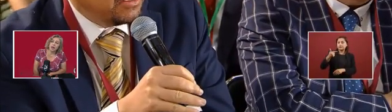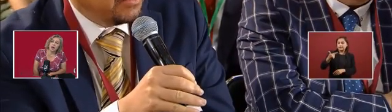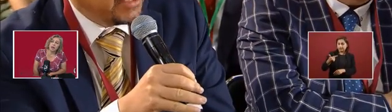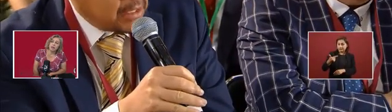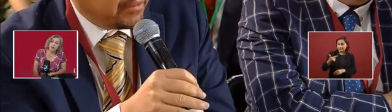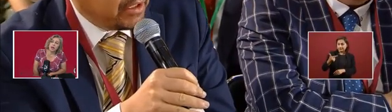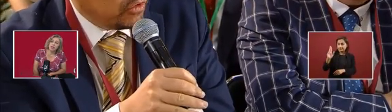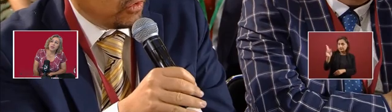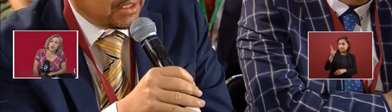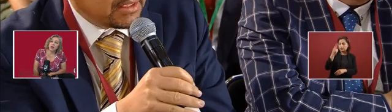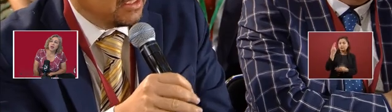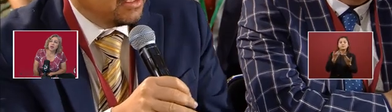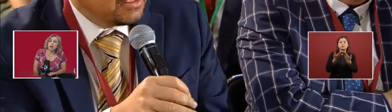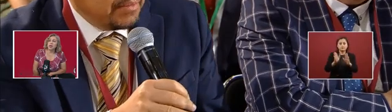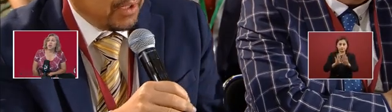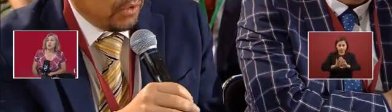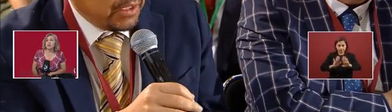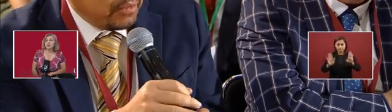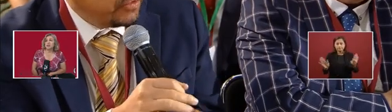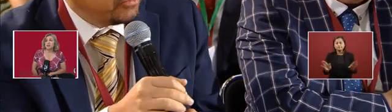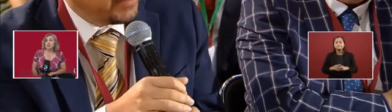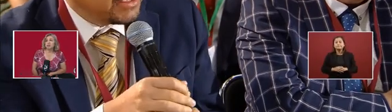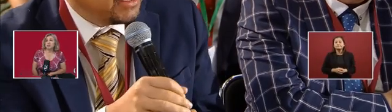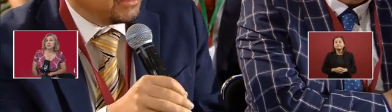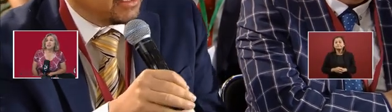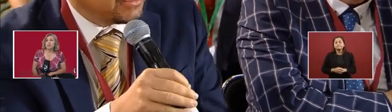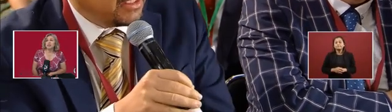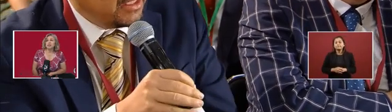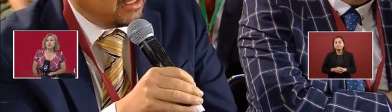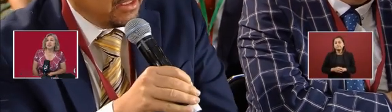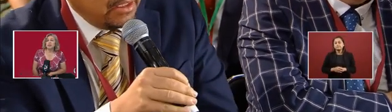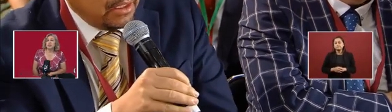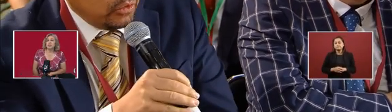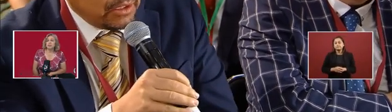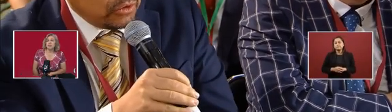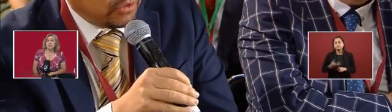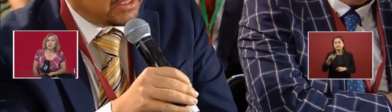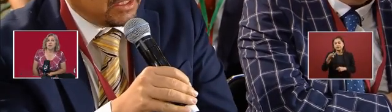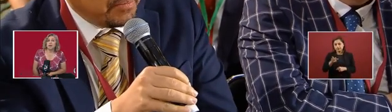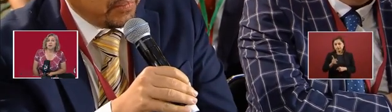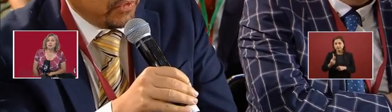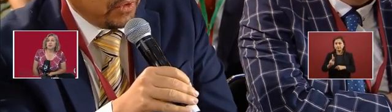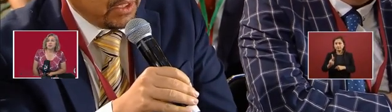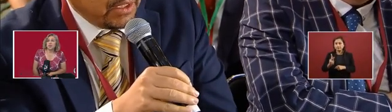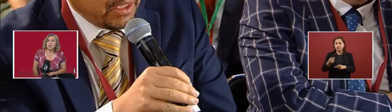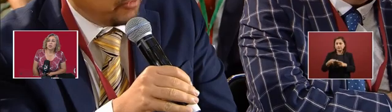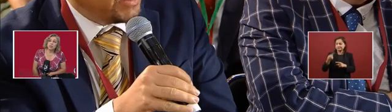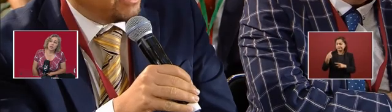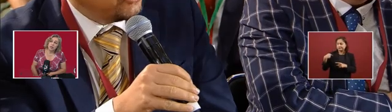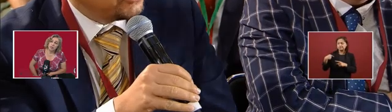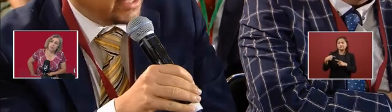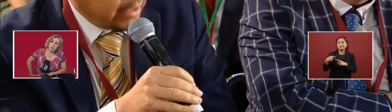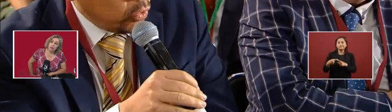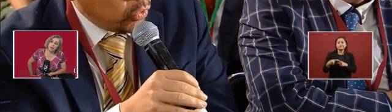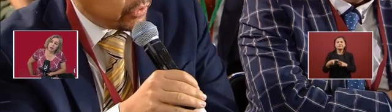términos médicos, Like if we want to talk in medical donde les terms, duele, where it hurts them, pues en la bolsa. in the pocket.